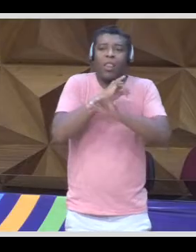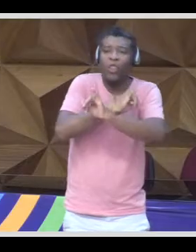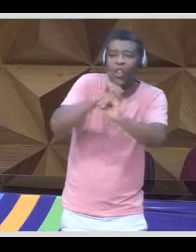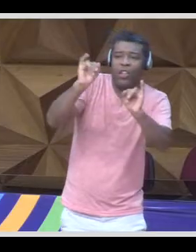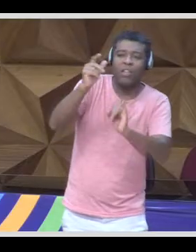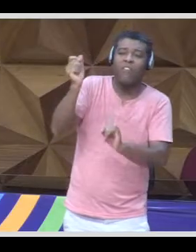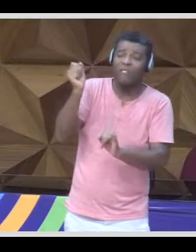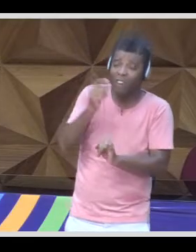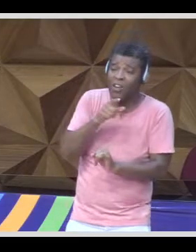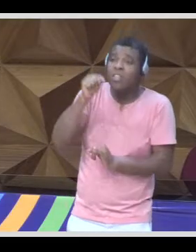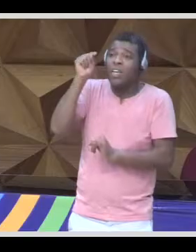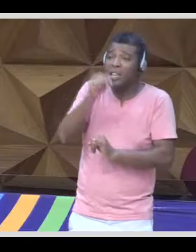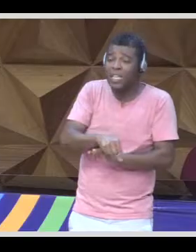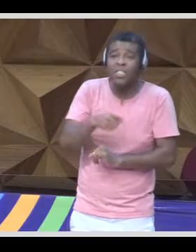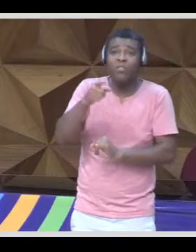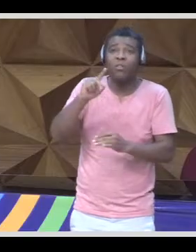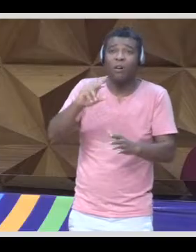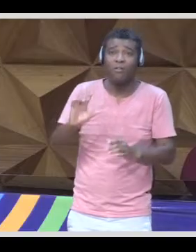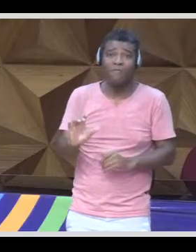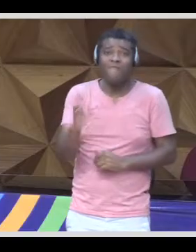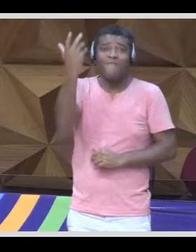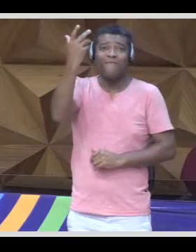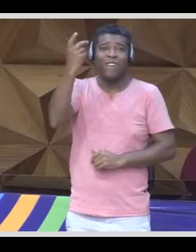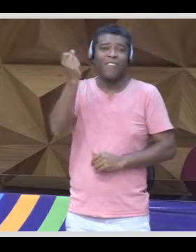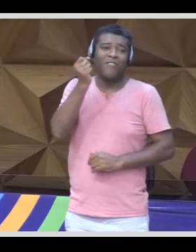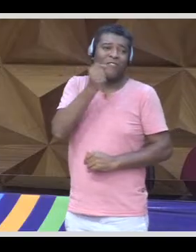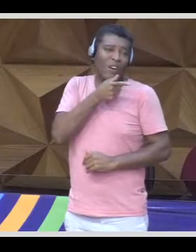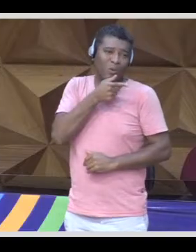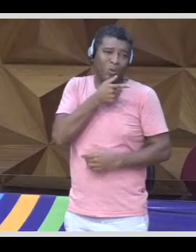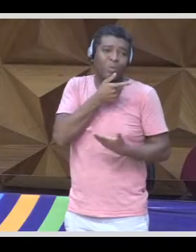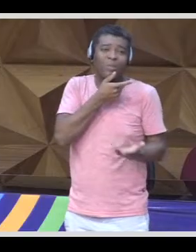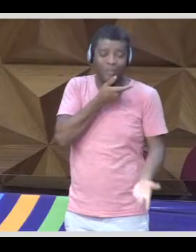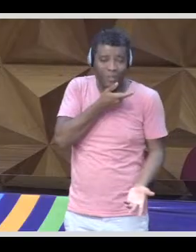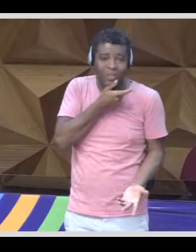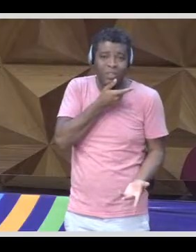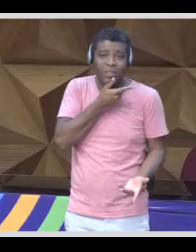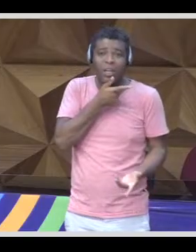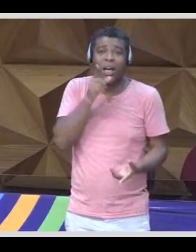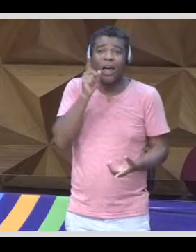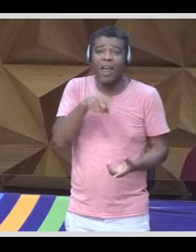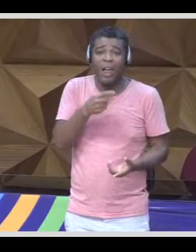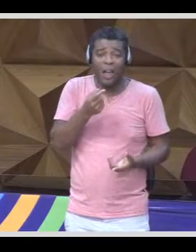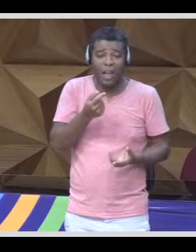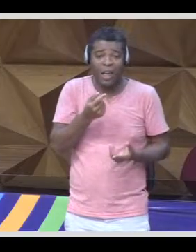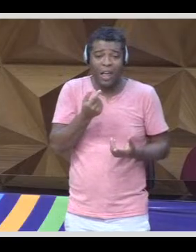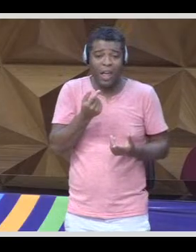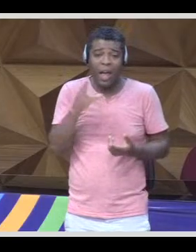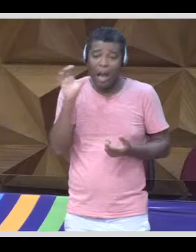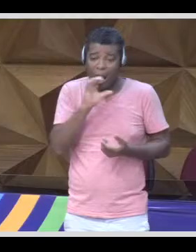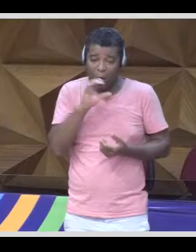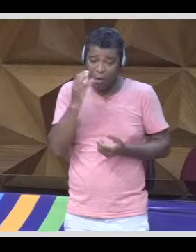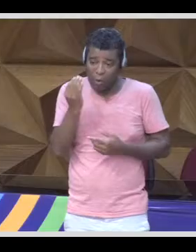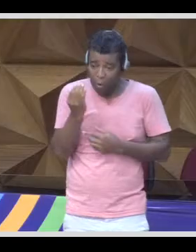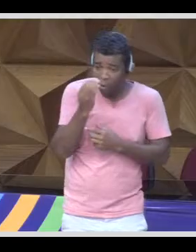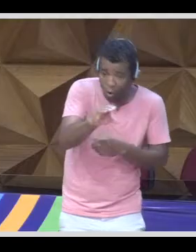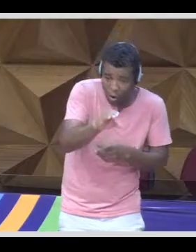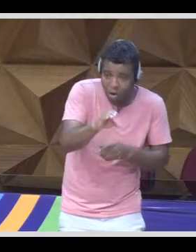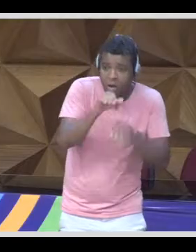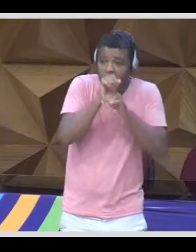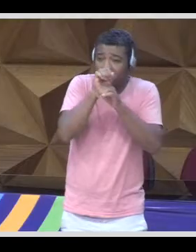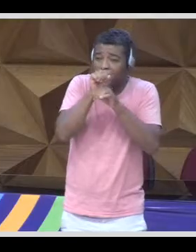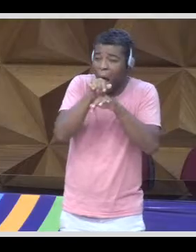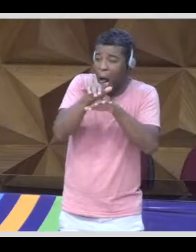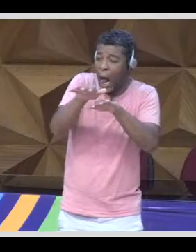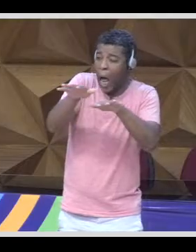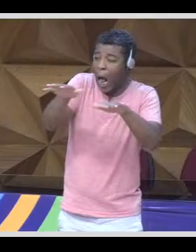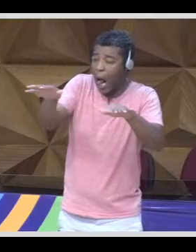asymmetry. It's very easy to generate. It's very quick to evolve. It's hard to identify and increasingly harder.